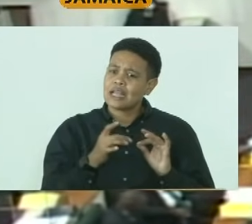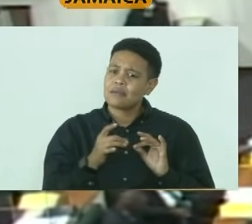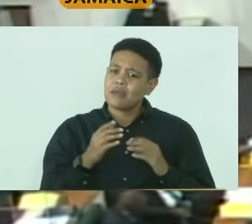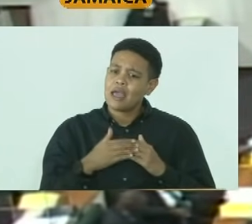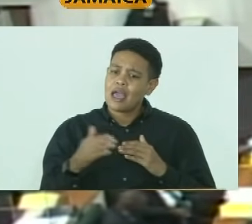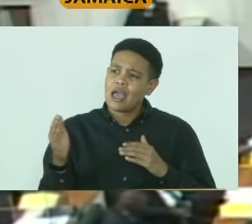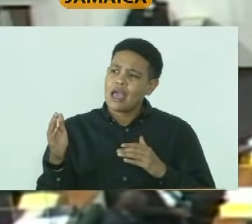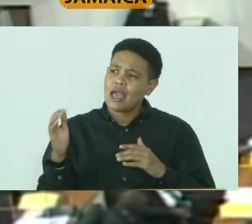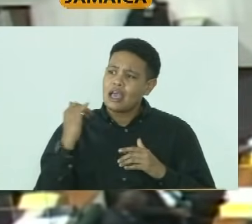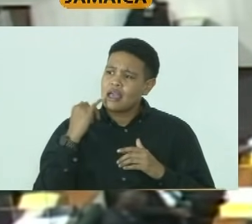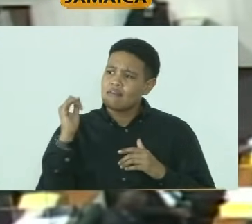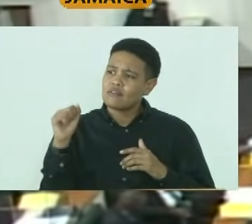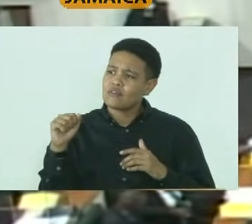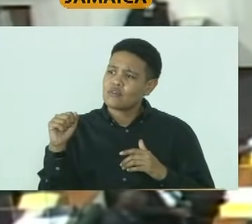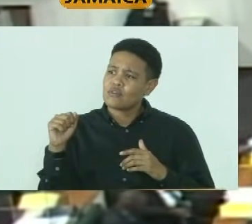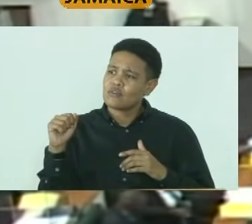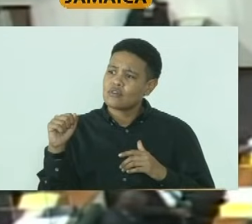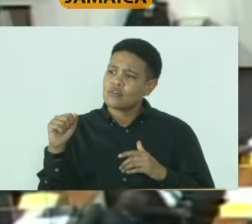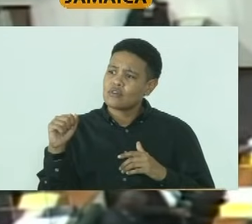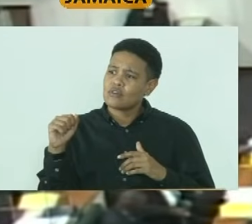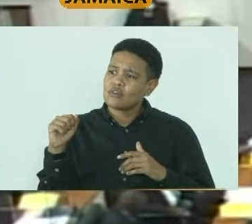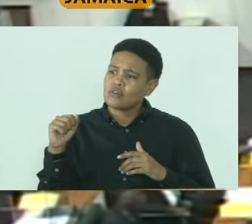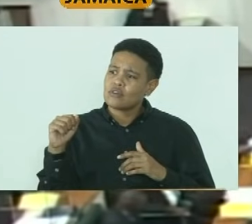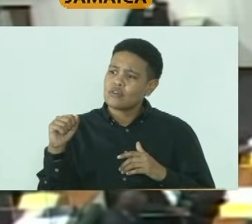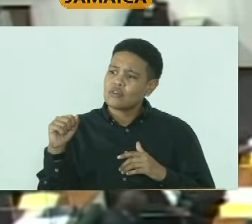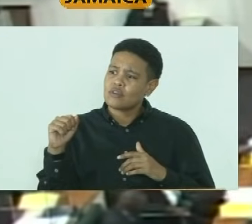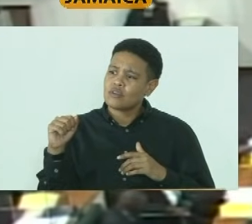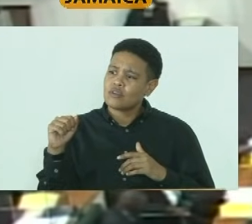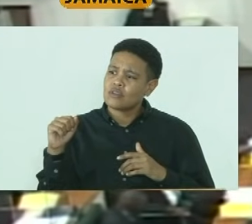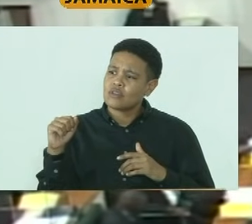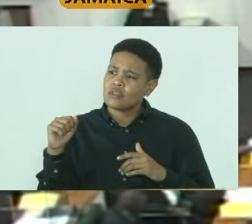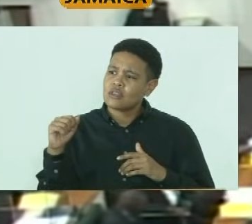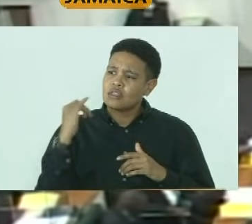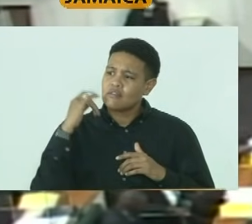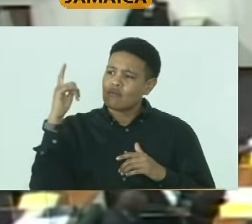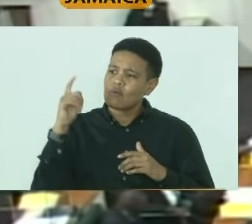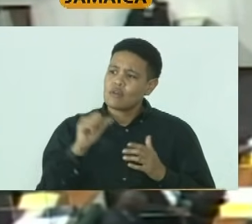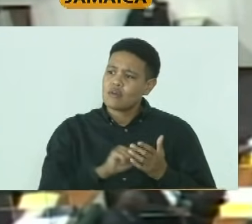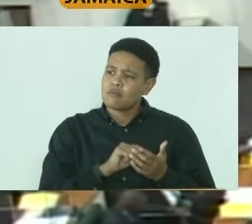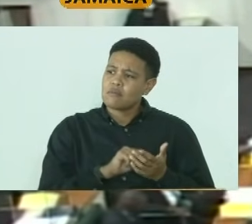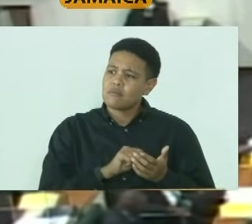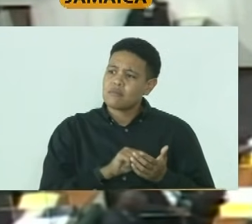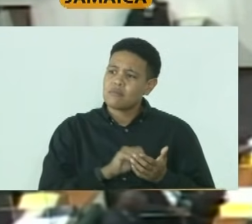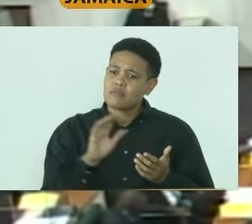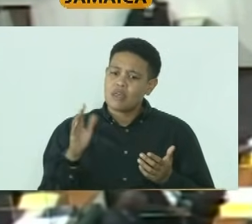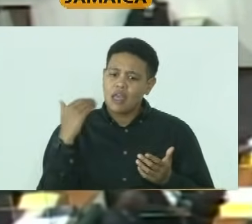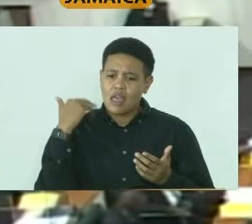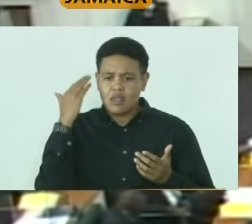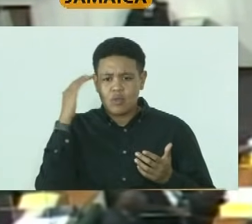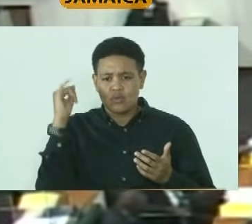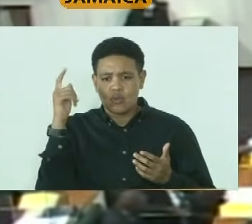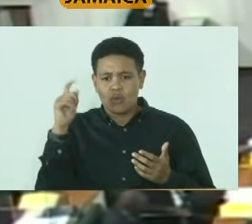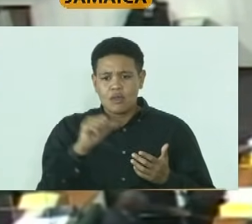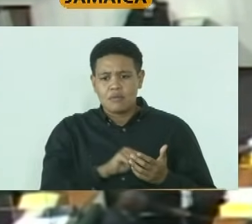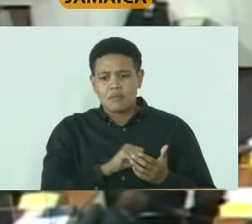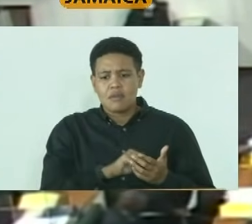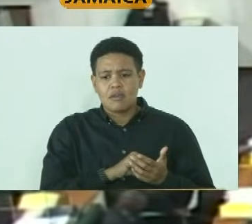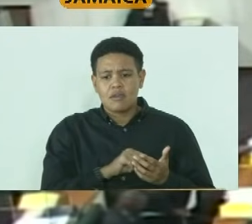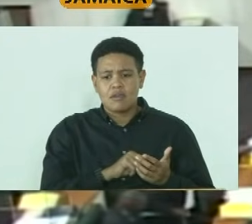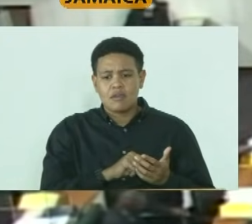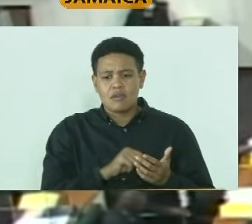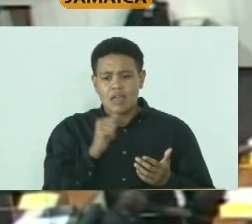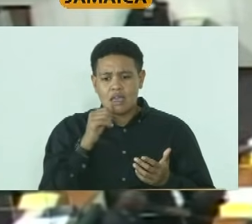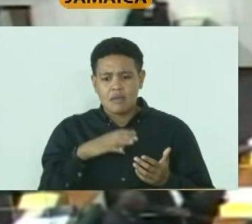If you could just... It's 1 page, you know. 1 page. Yes, I know, but... Okay. Yes. Right? Madam Speaker, I ask